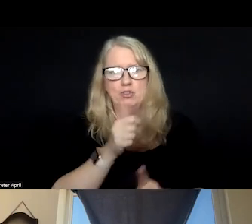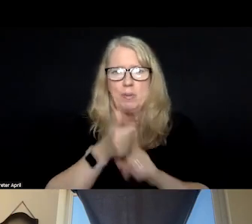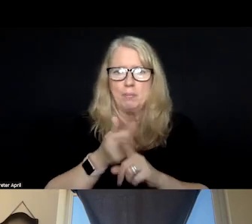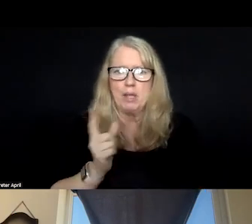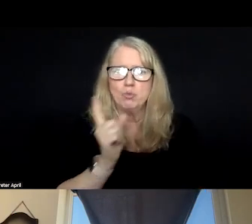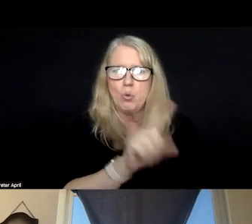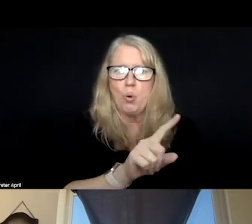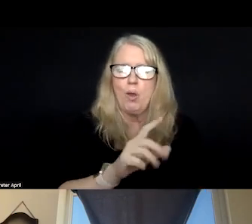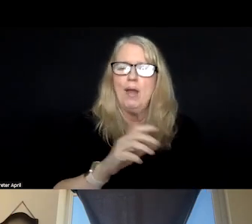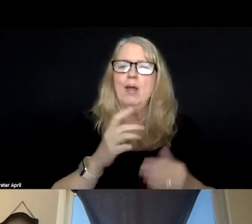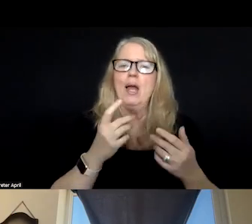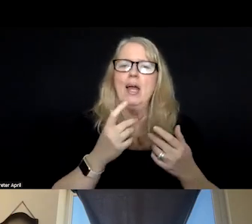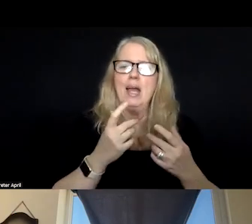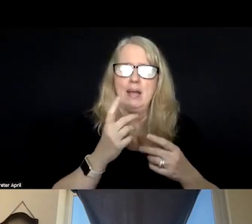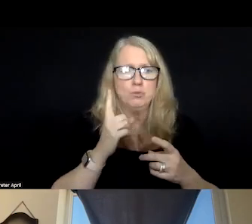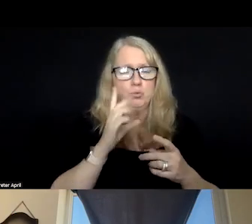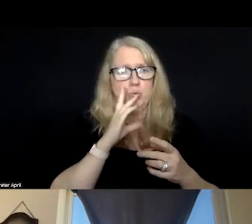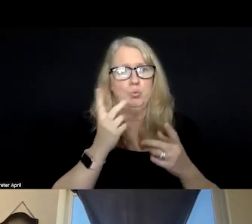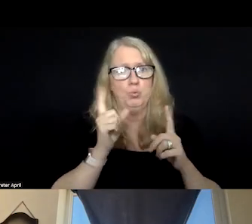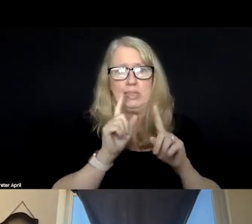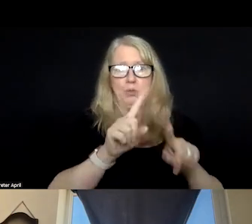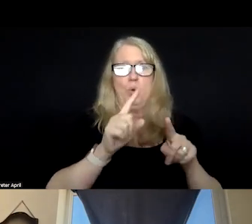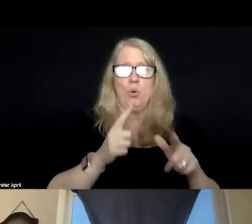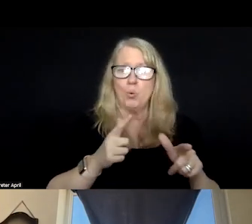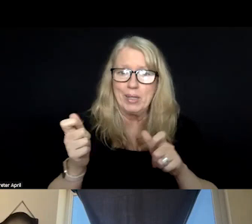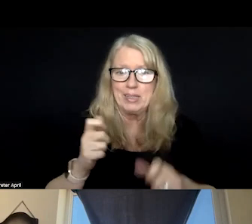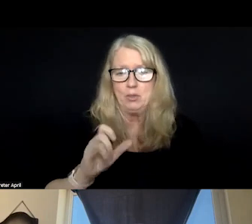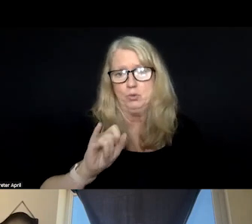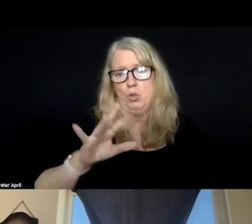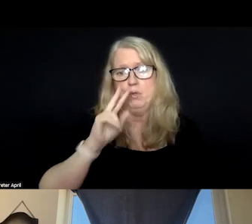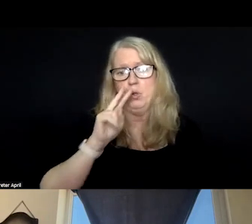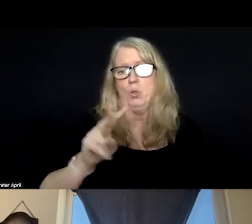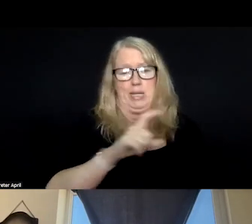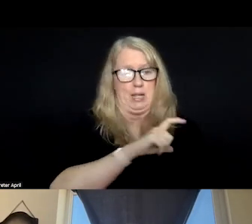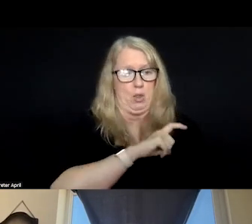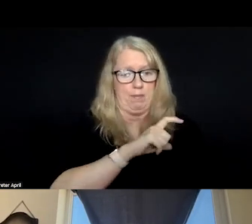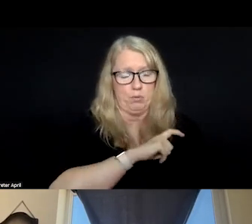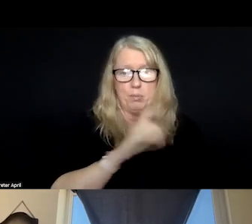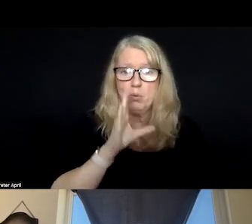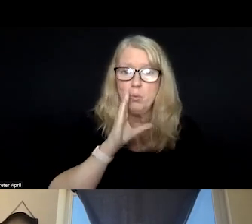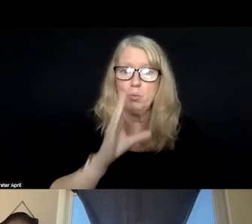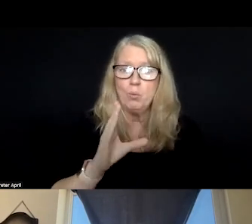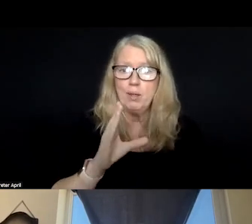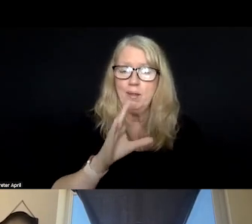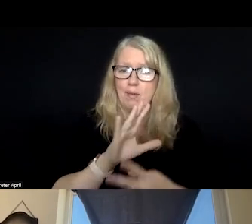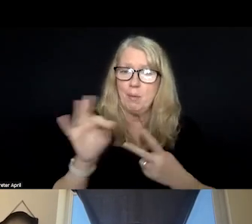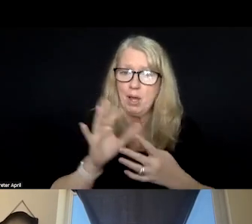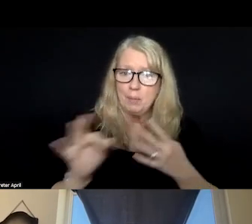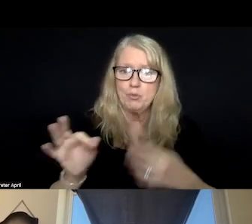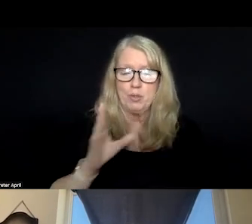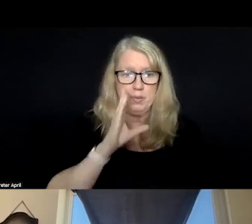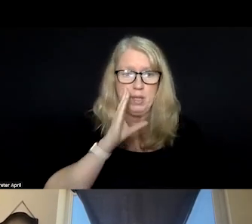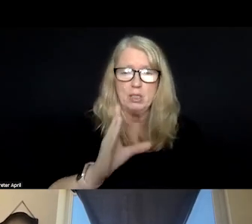have to send somebody who's going to go quickly. And so if we're looking at law enforcement is going to be the option, is going to be the one that